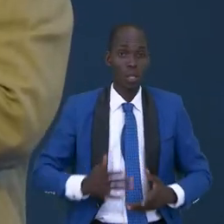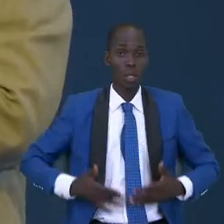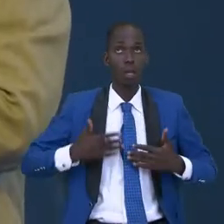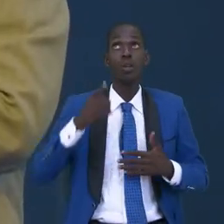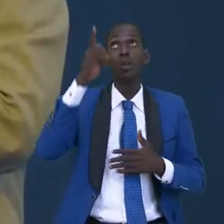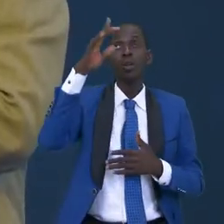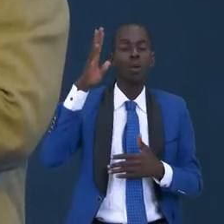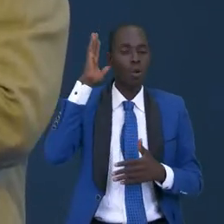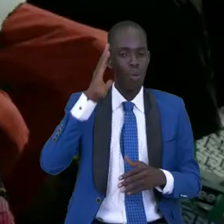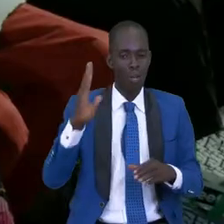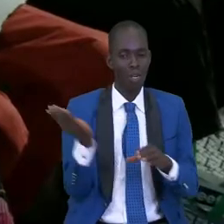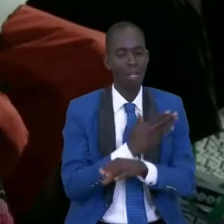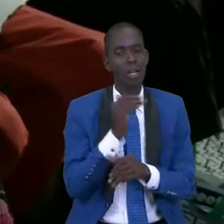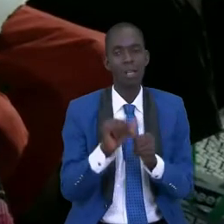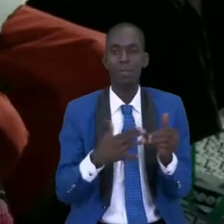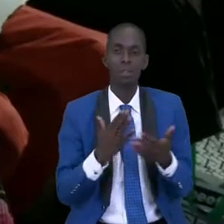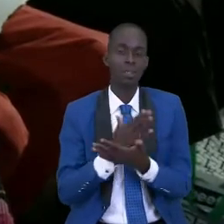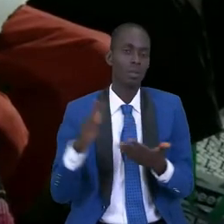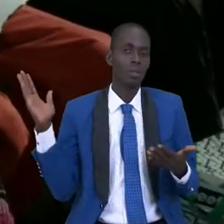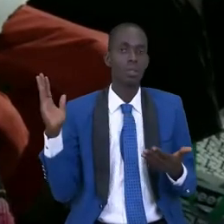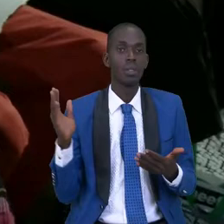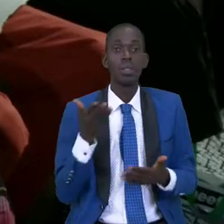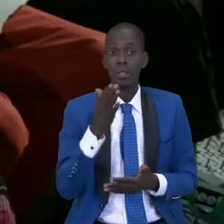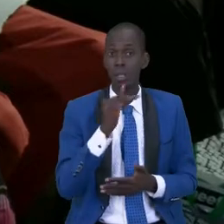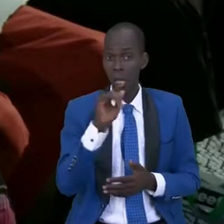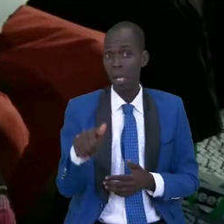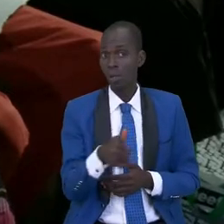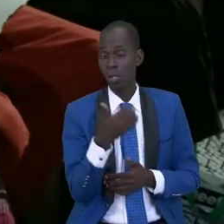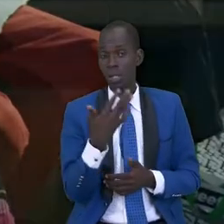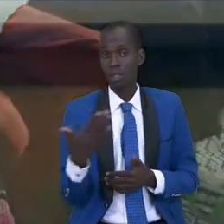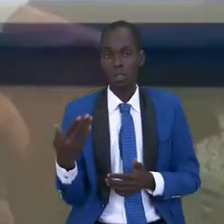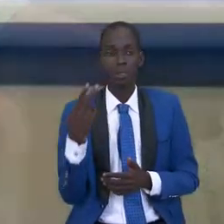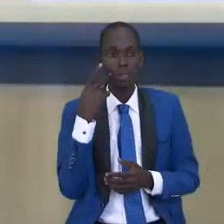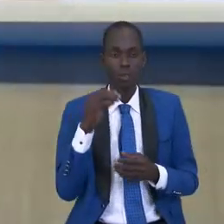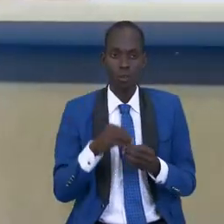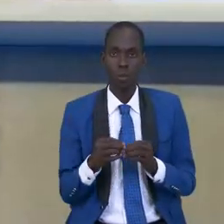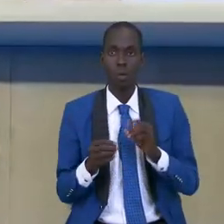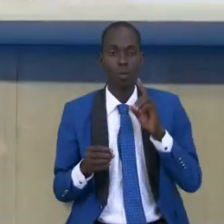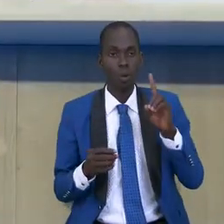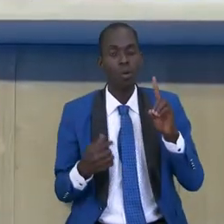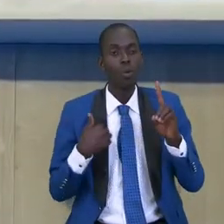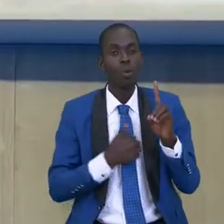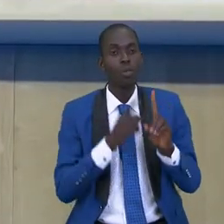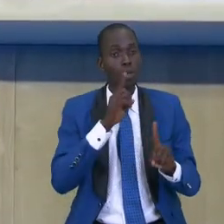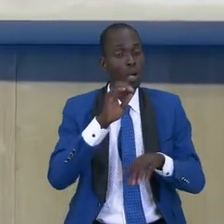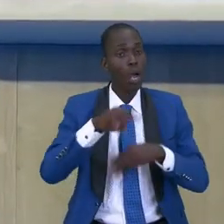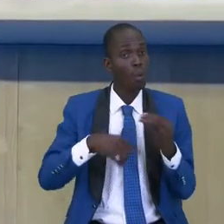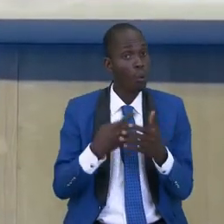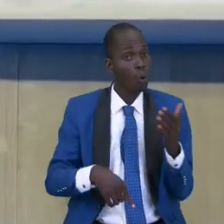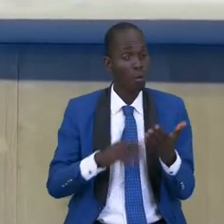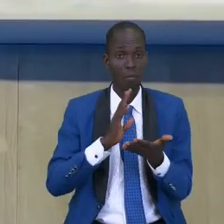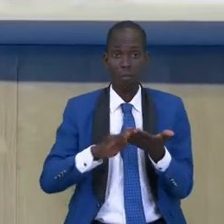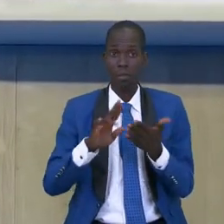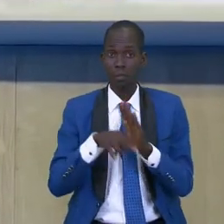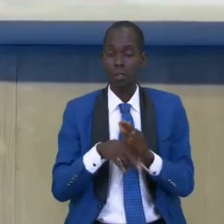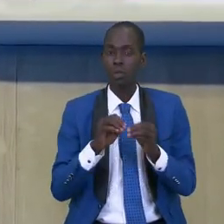blot everything away. There's another thing here. Number one, we talk of forgiveness. Number